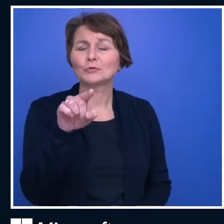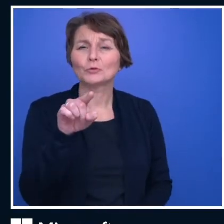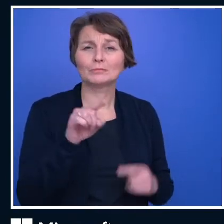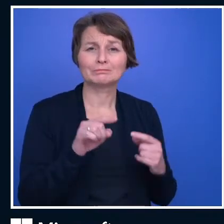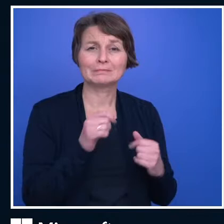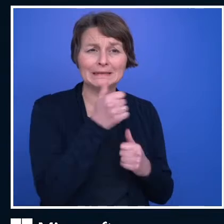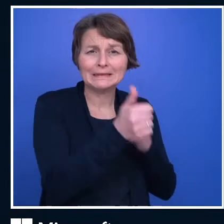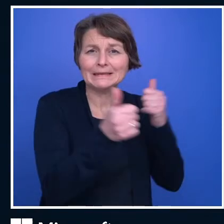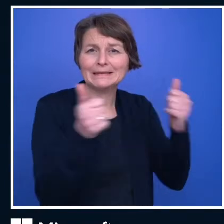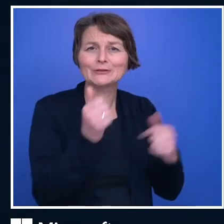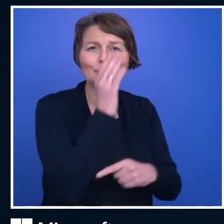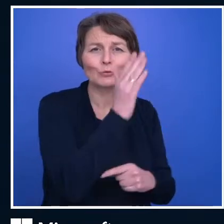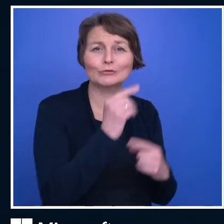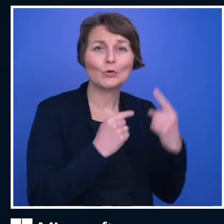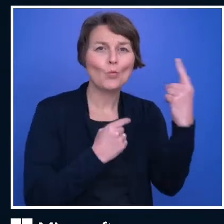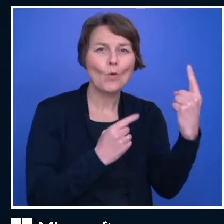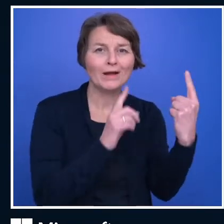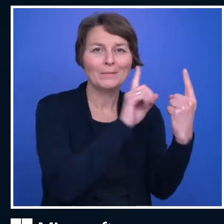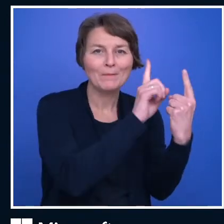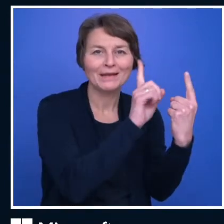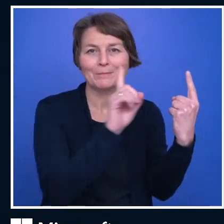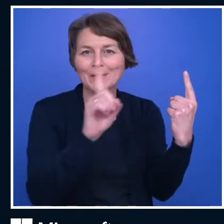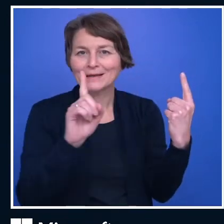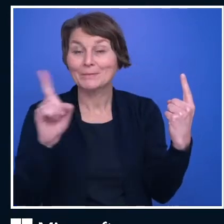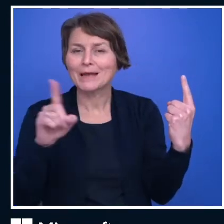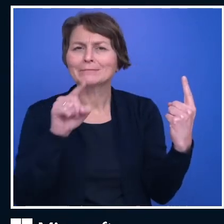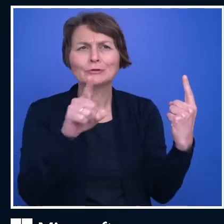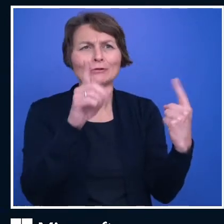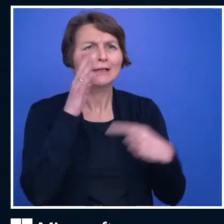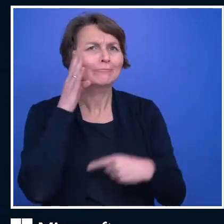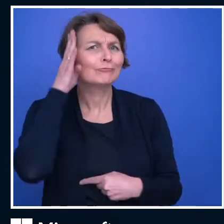I think that we will see